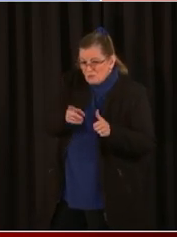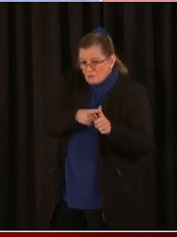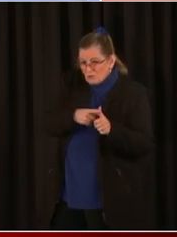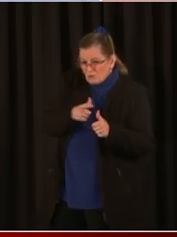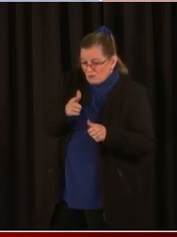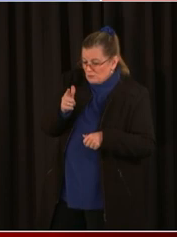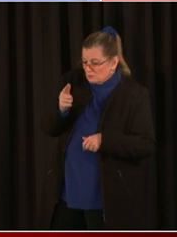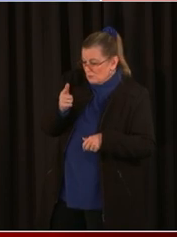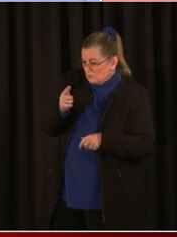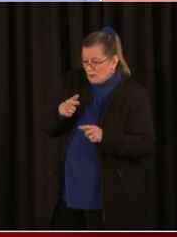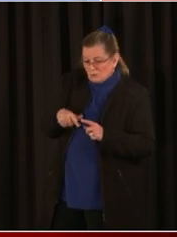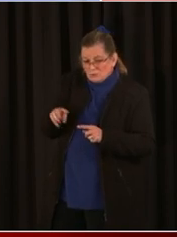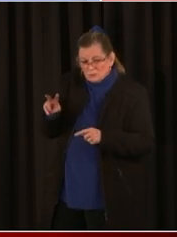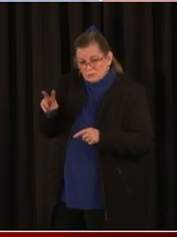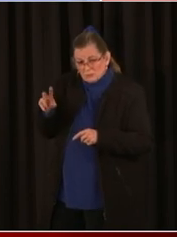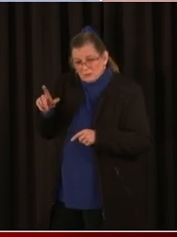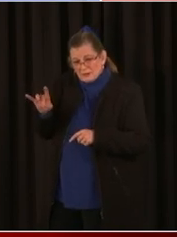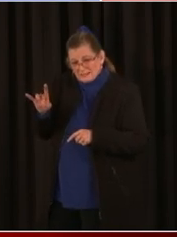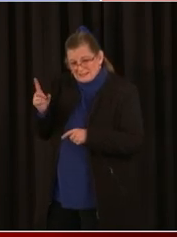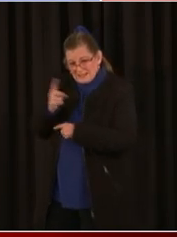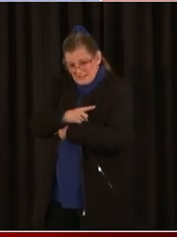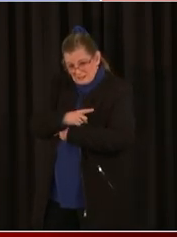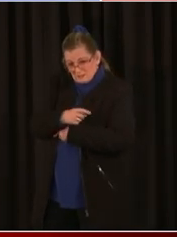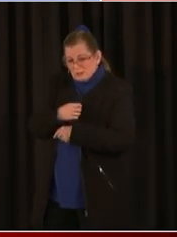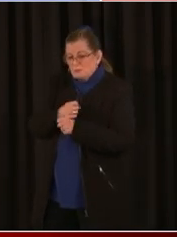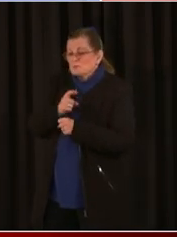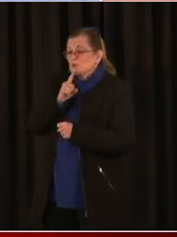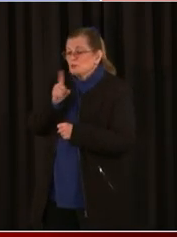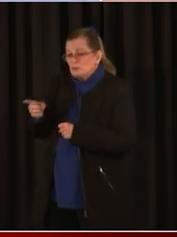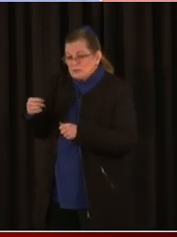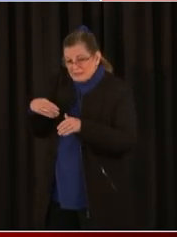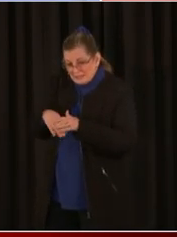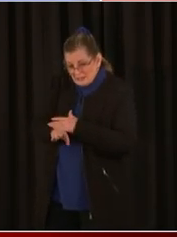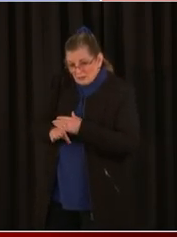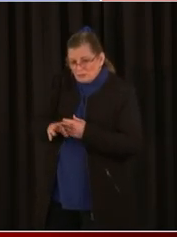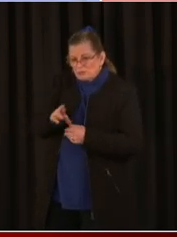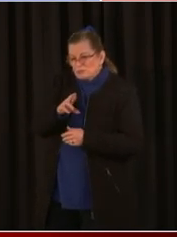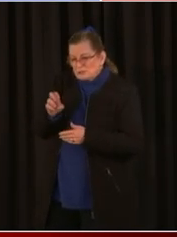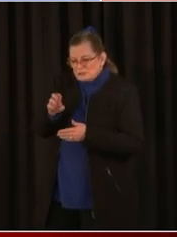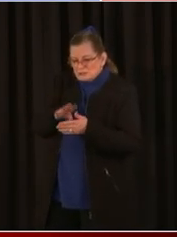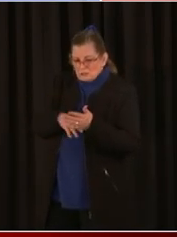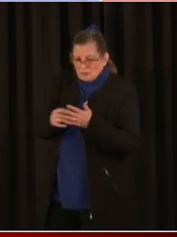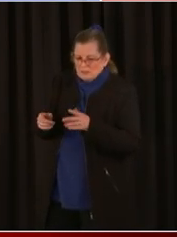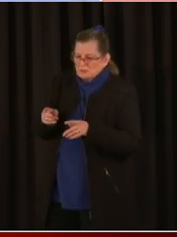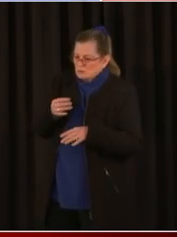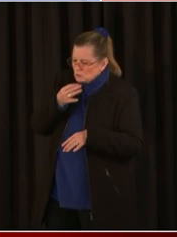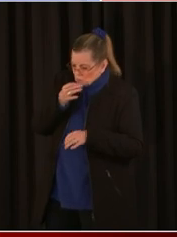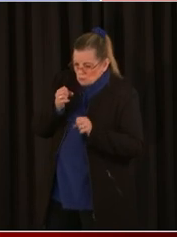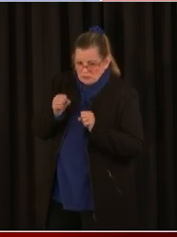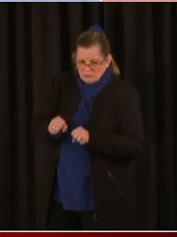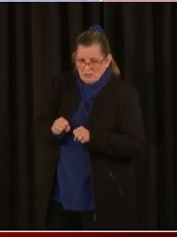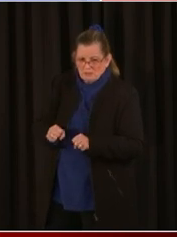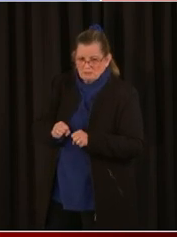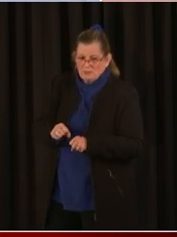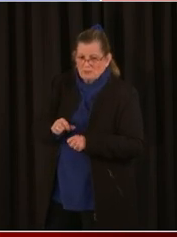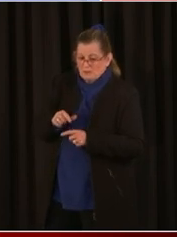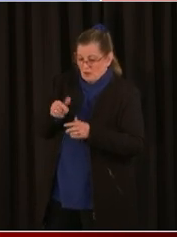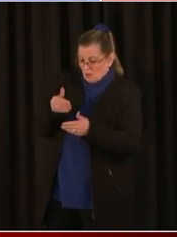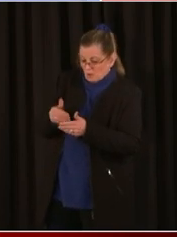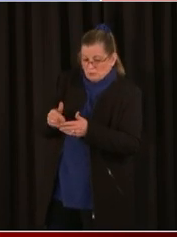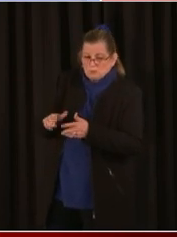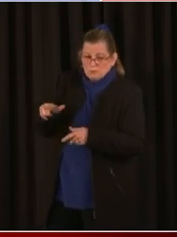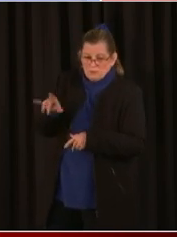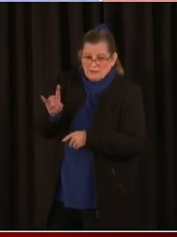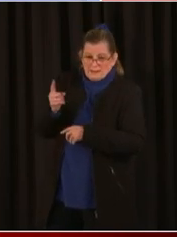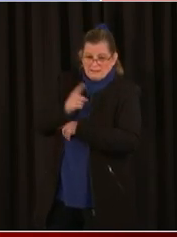day hallmark, we want to make sure that they get in and get scheduled as soon as possible, as close to that 21 or 28 day,